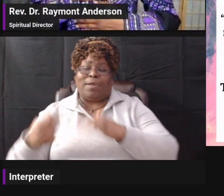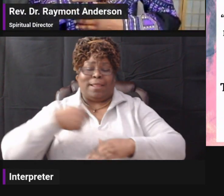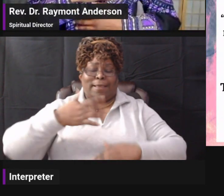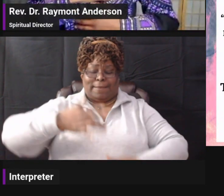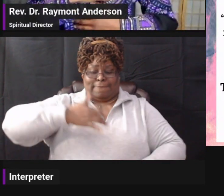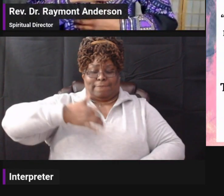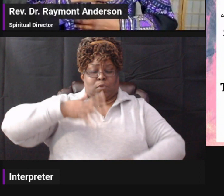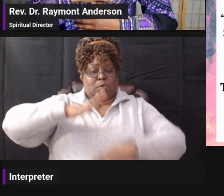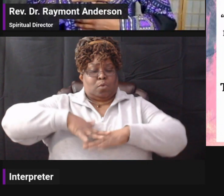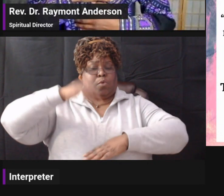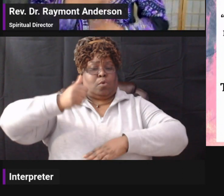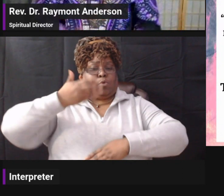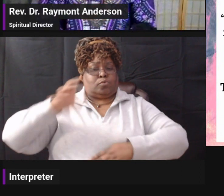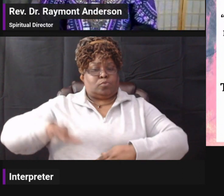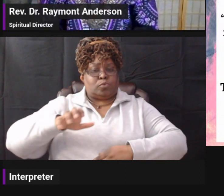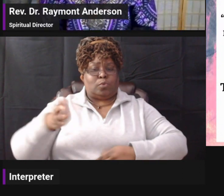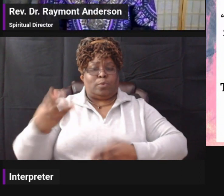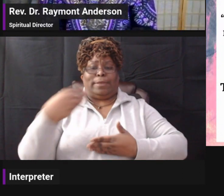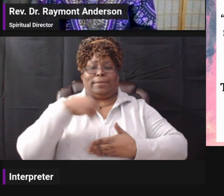There's what I feel called to do.